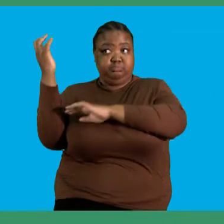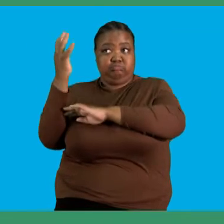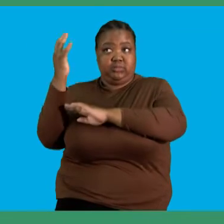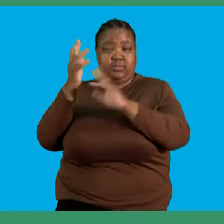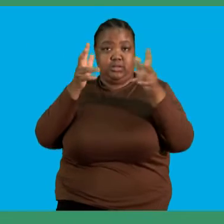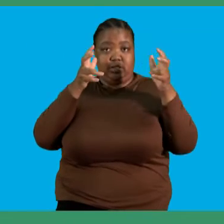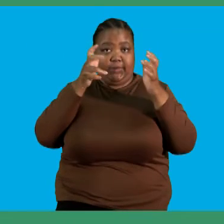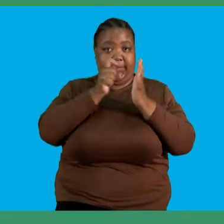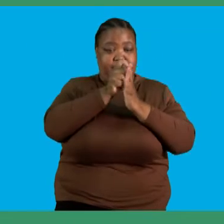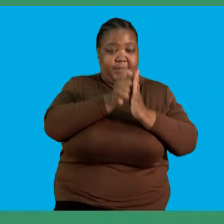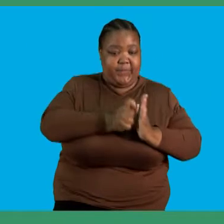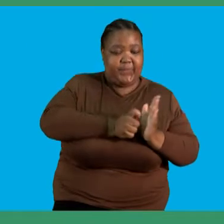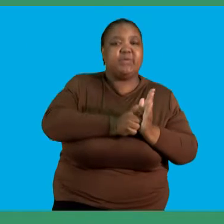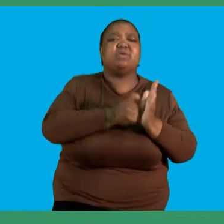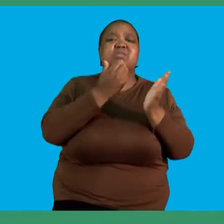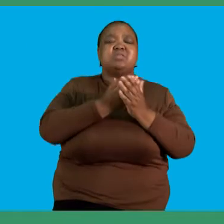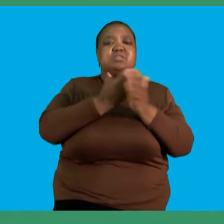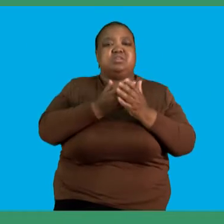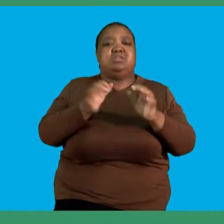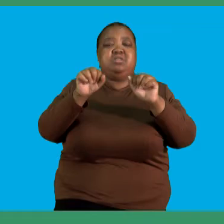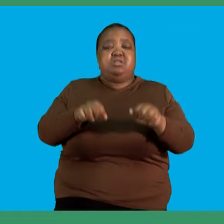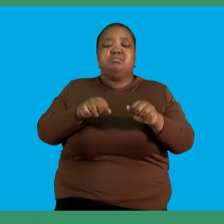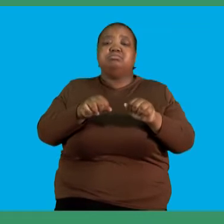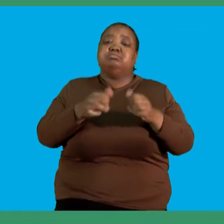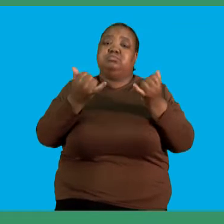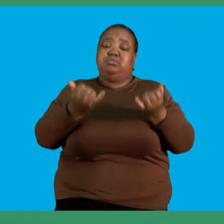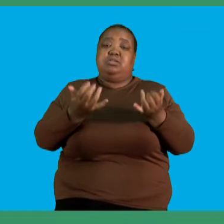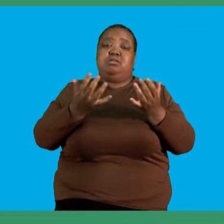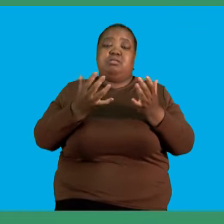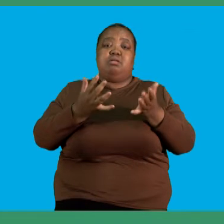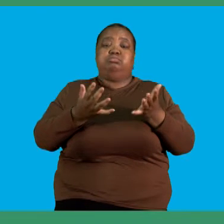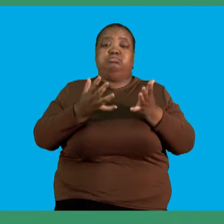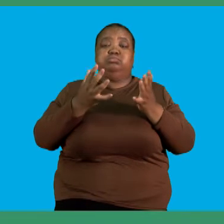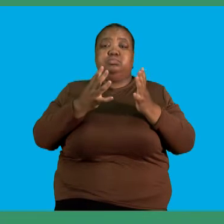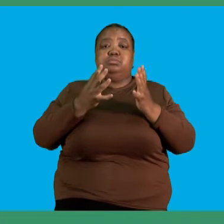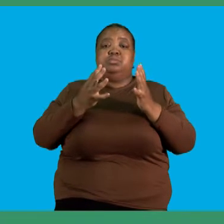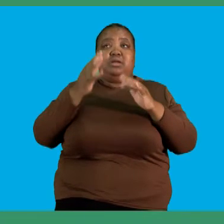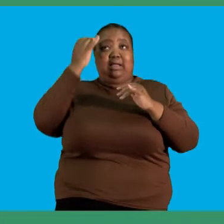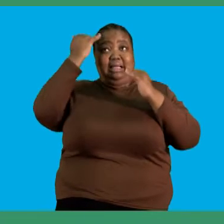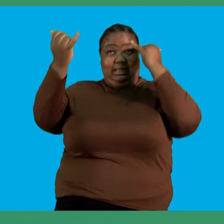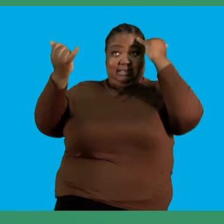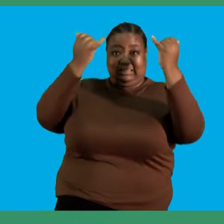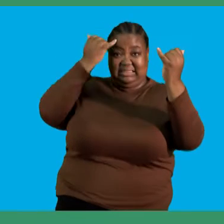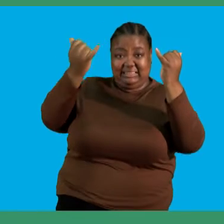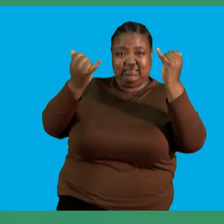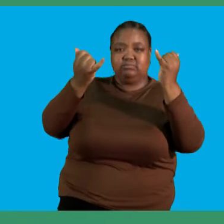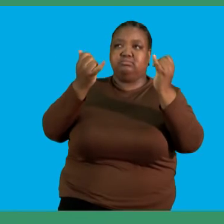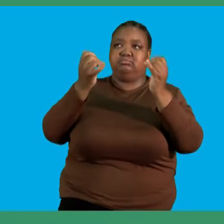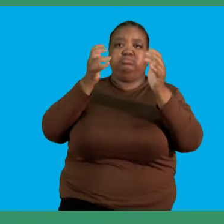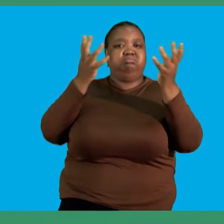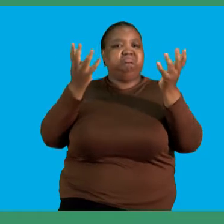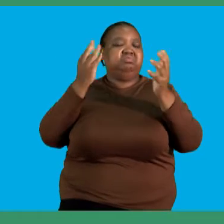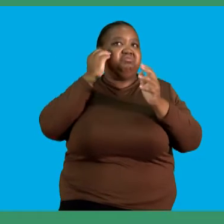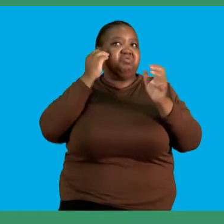short notes or ideas. That is the positive. The first positive is that it is used now to note down